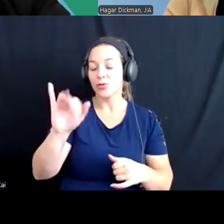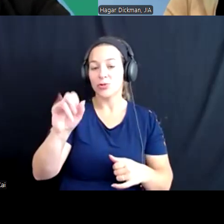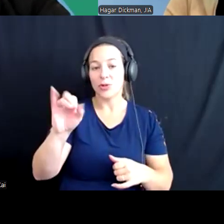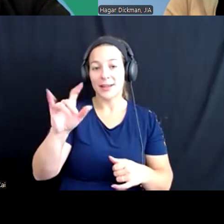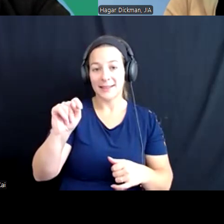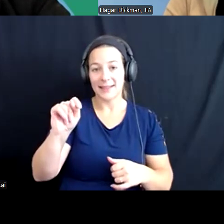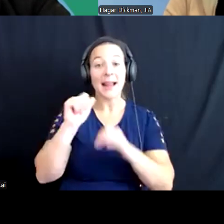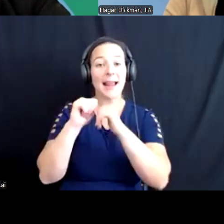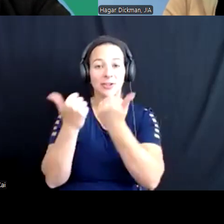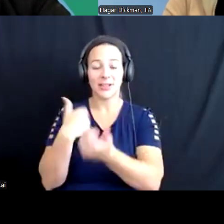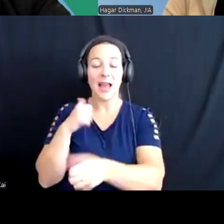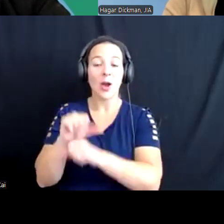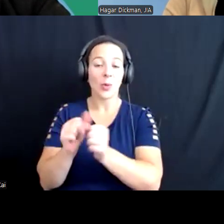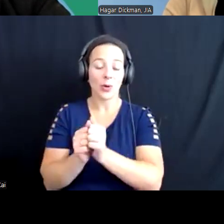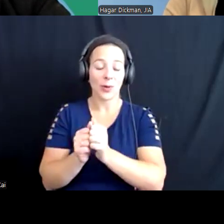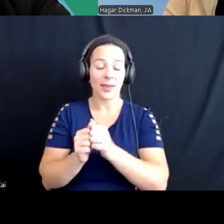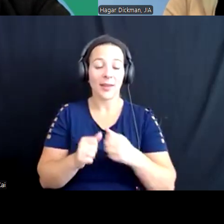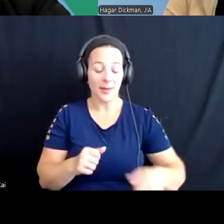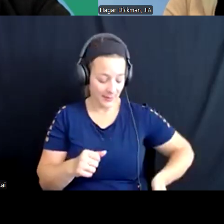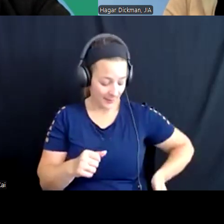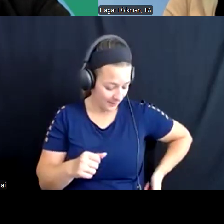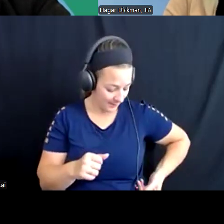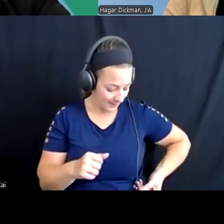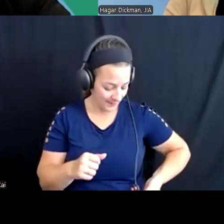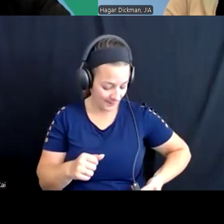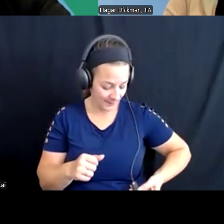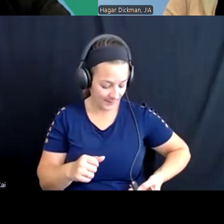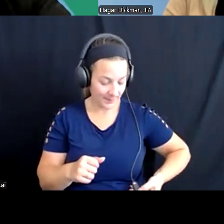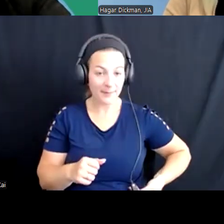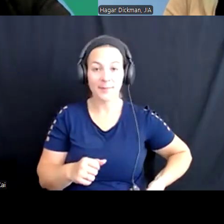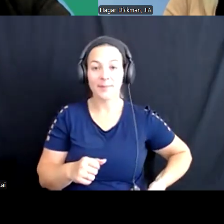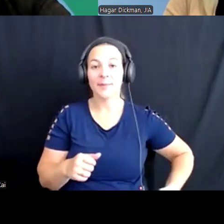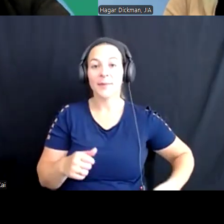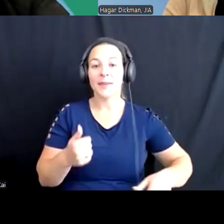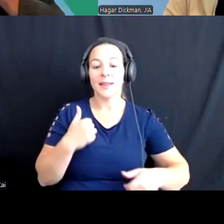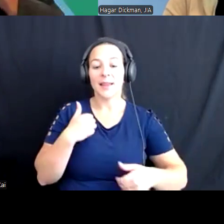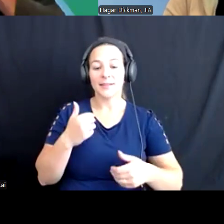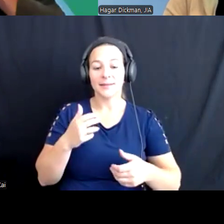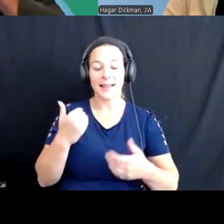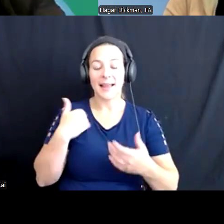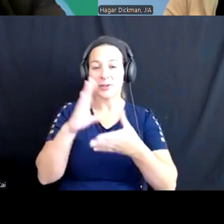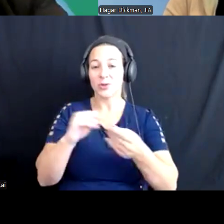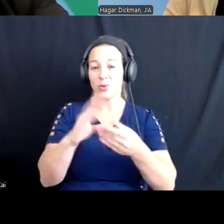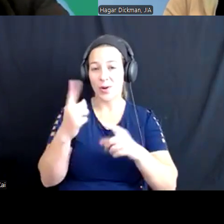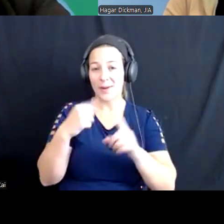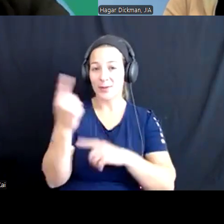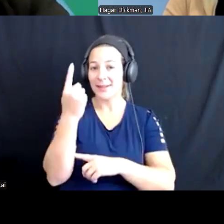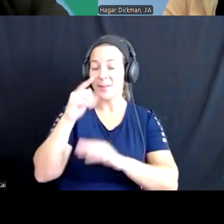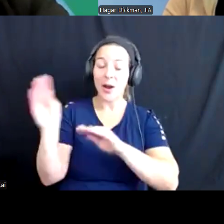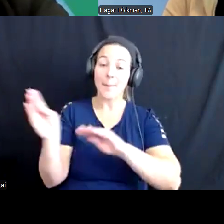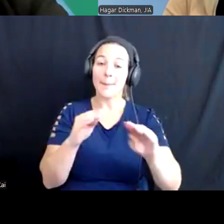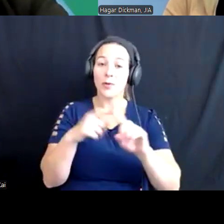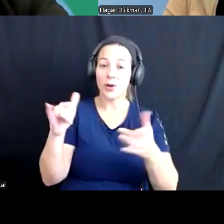that I do, I came across a story of somebody who moved from New York who had